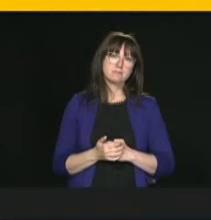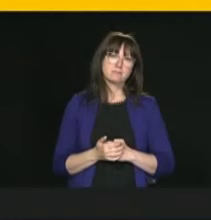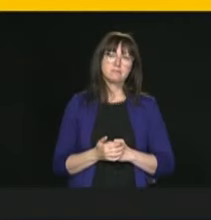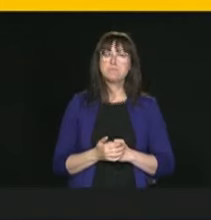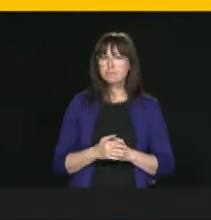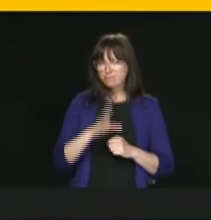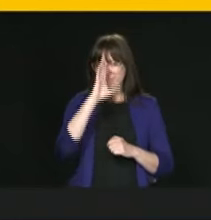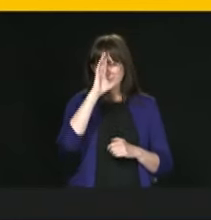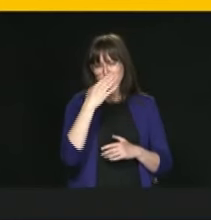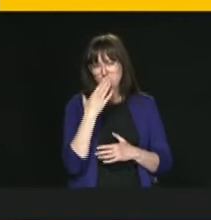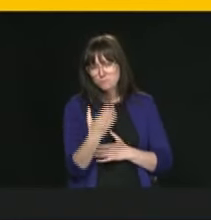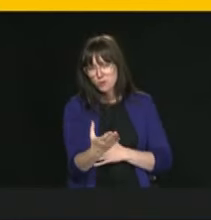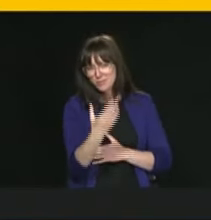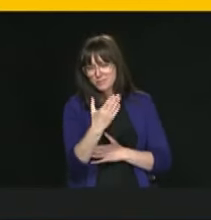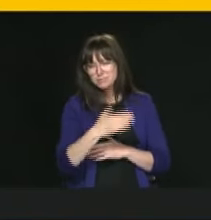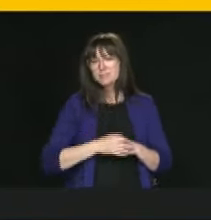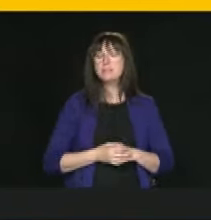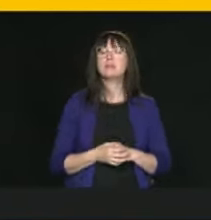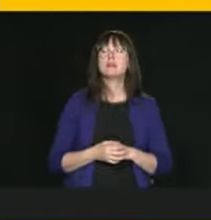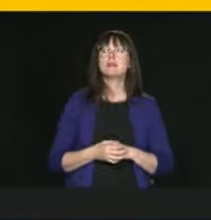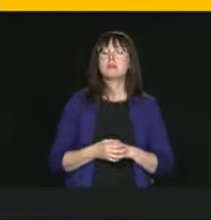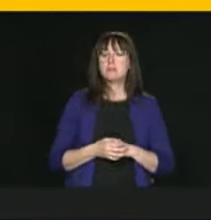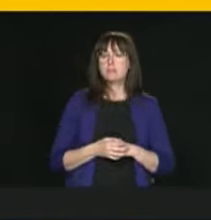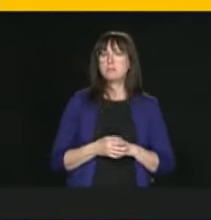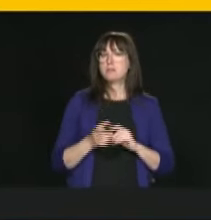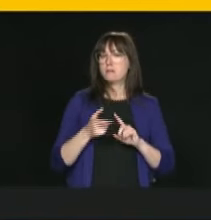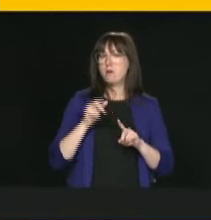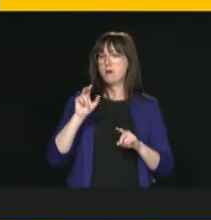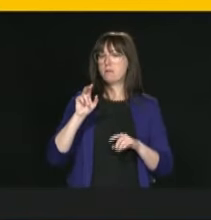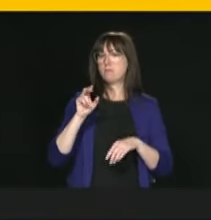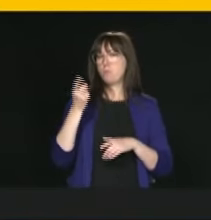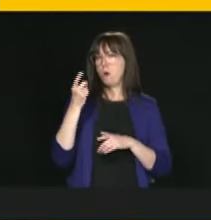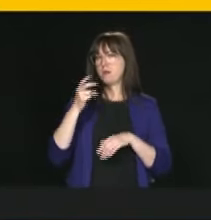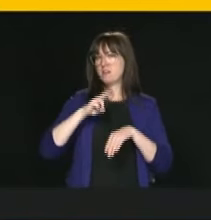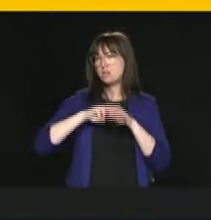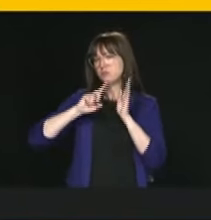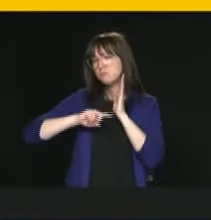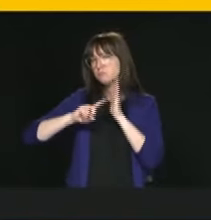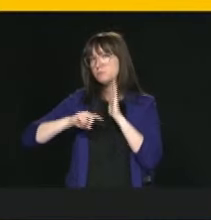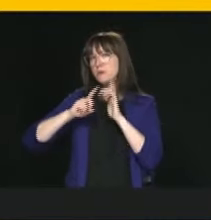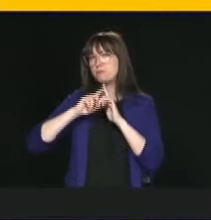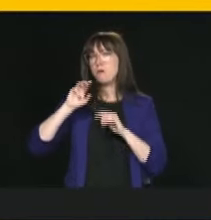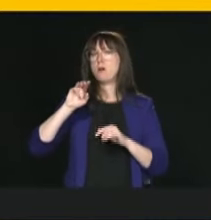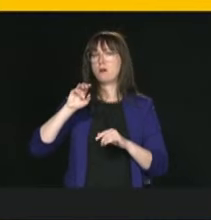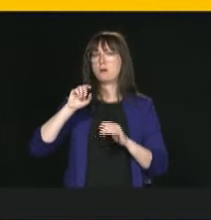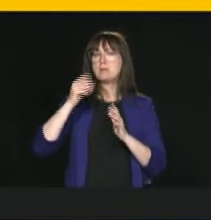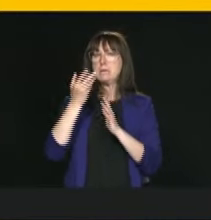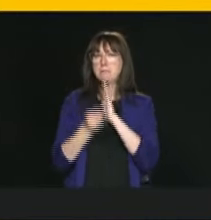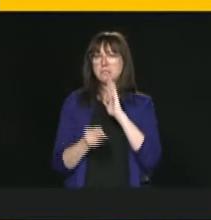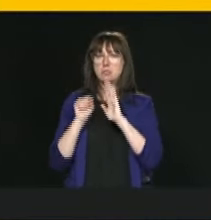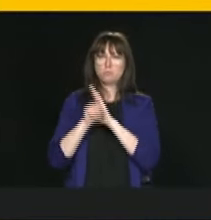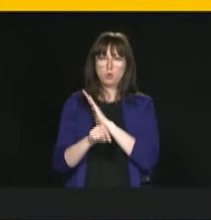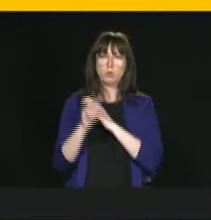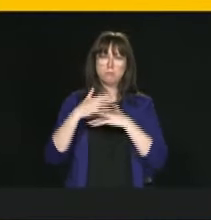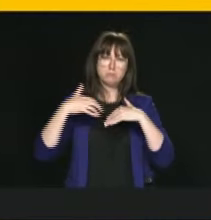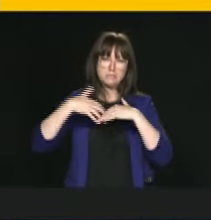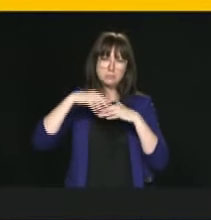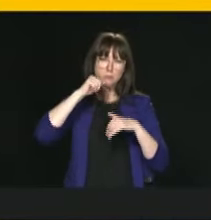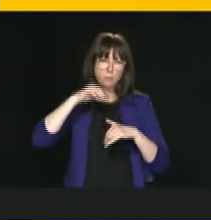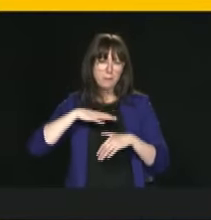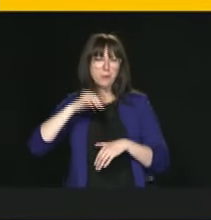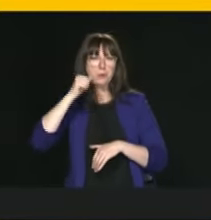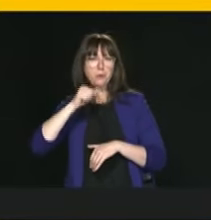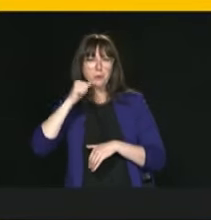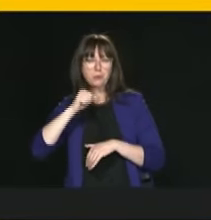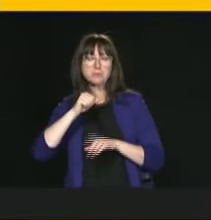Good morning, Prime Minister. We know from the National Inquiry into Missing and Murdered Indigenous Women and Girls that Indigenous women